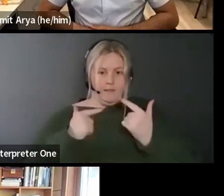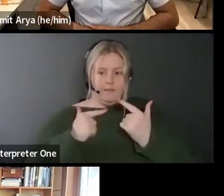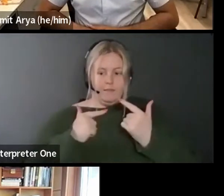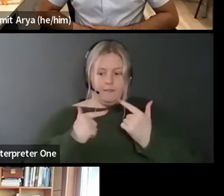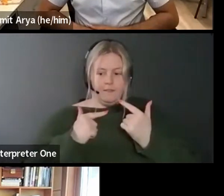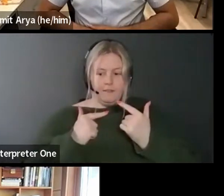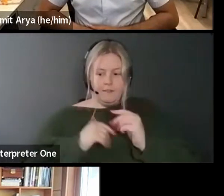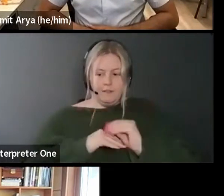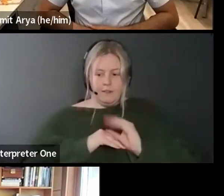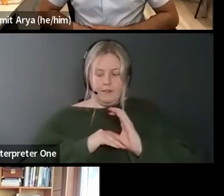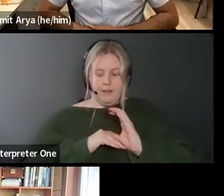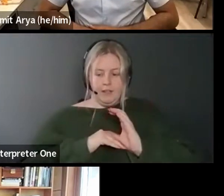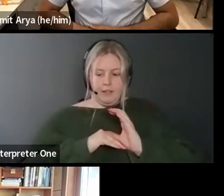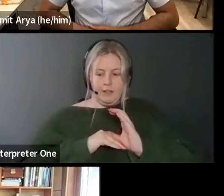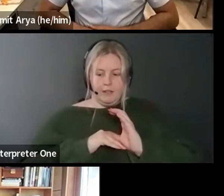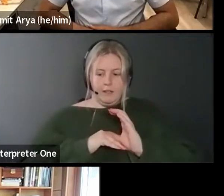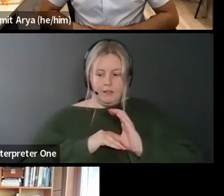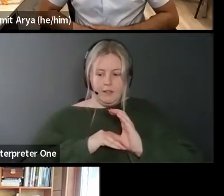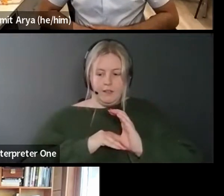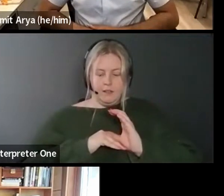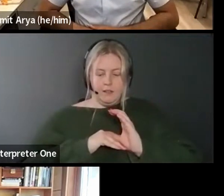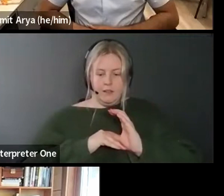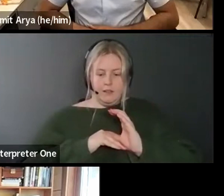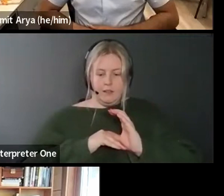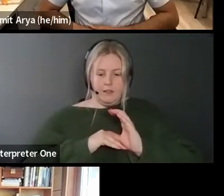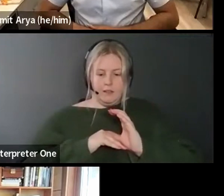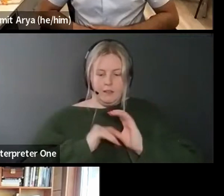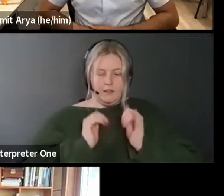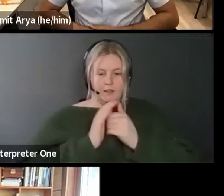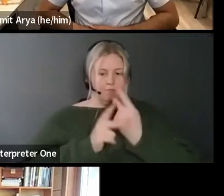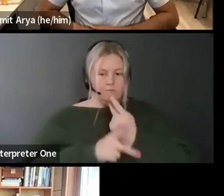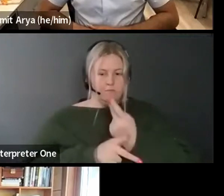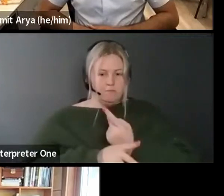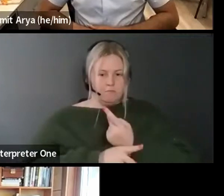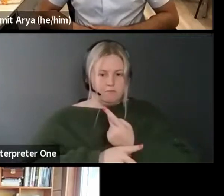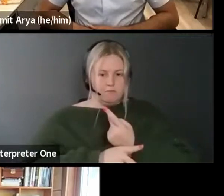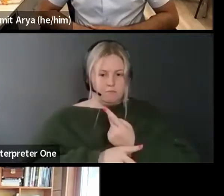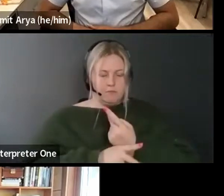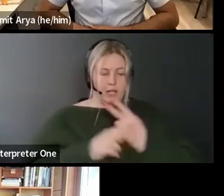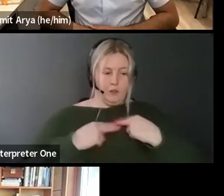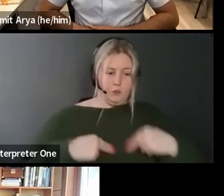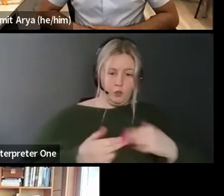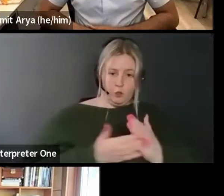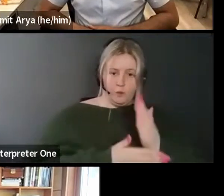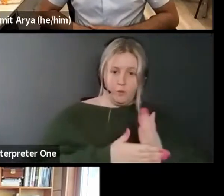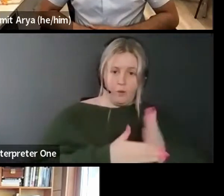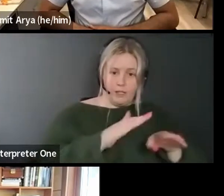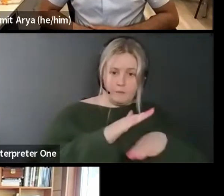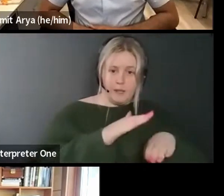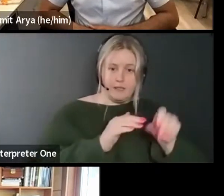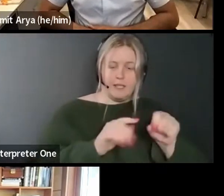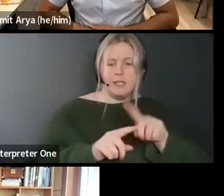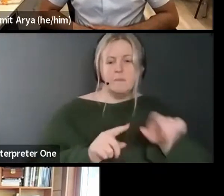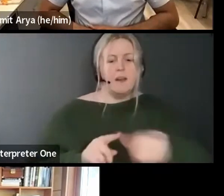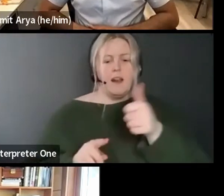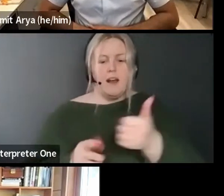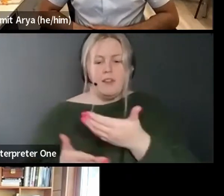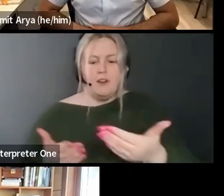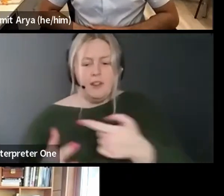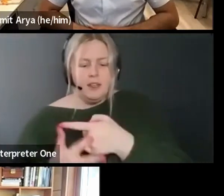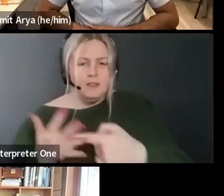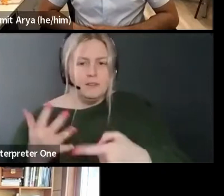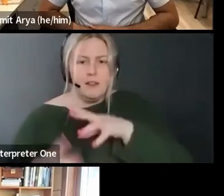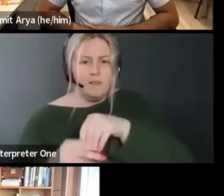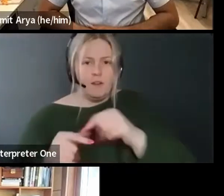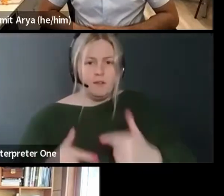as a luxury as opposed to like fundamental human right? And so it's just something that I think